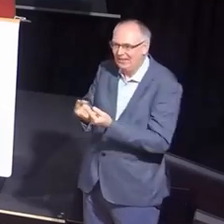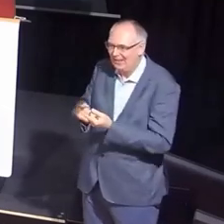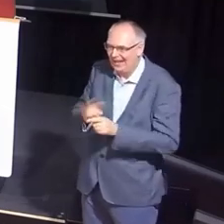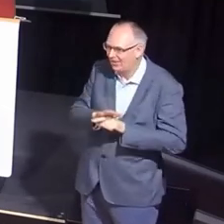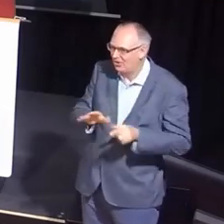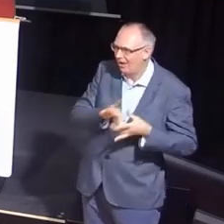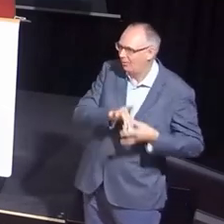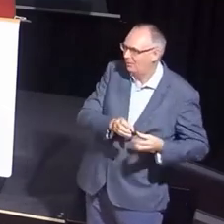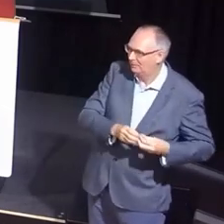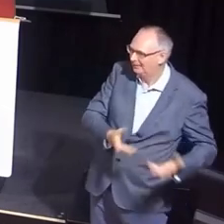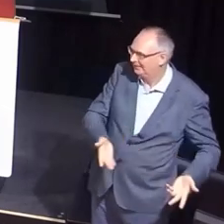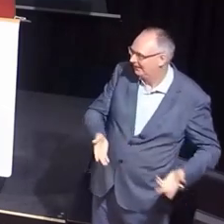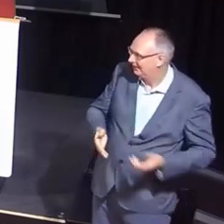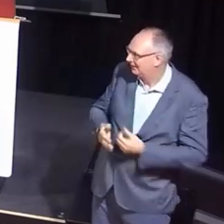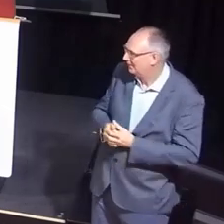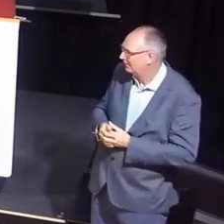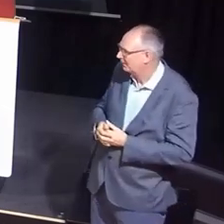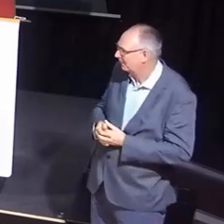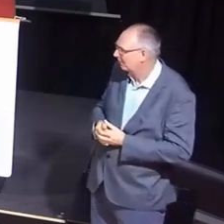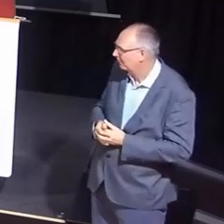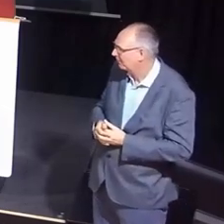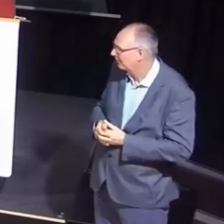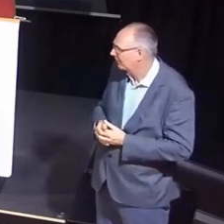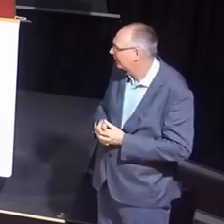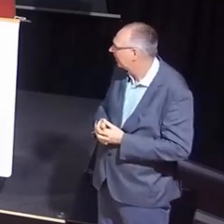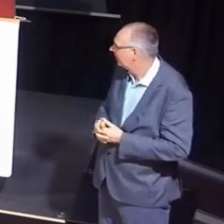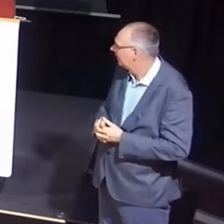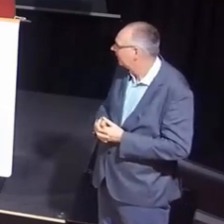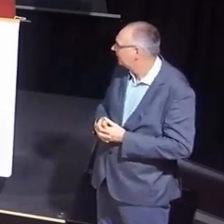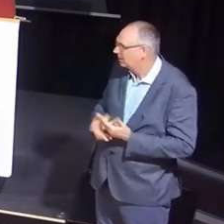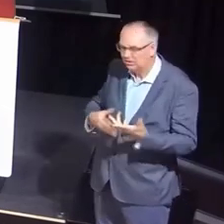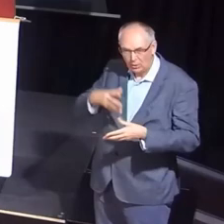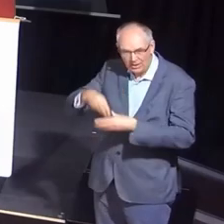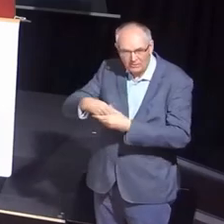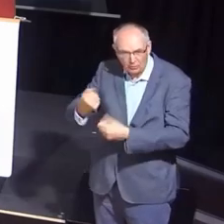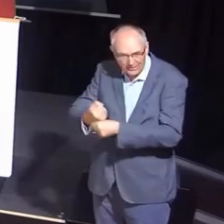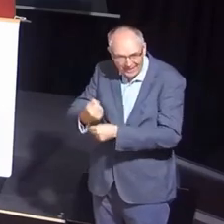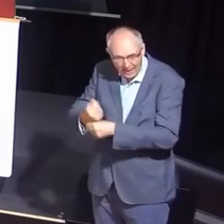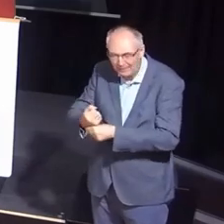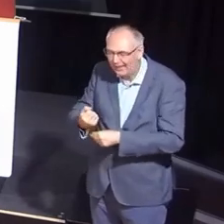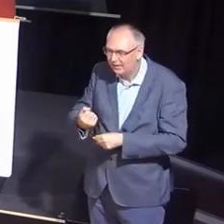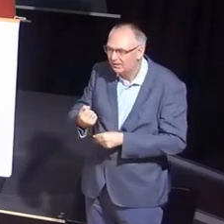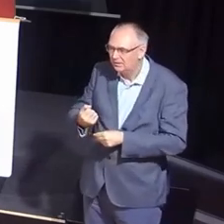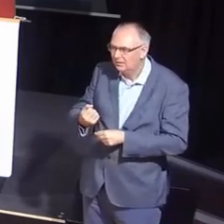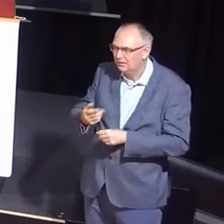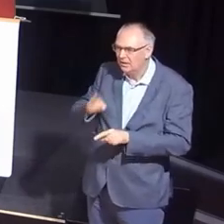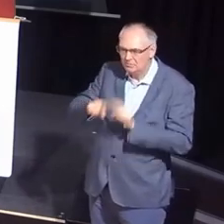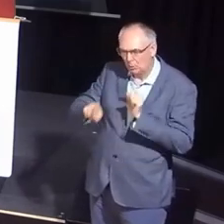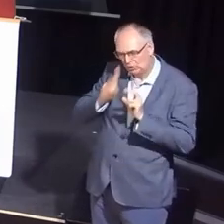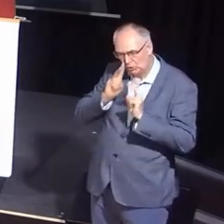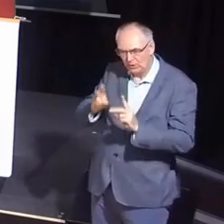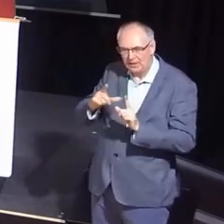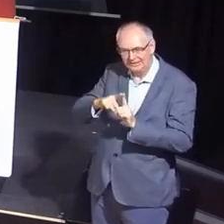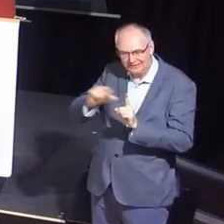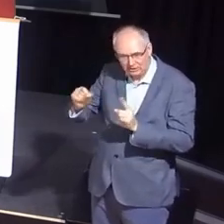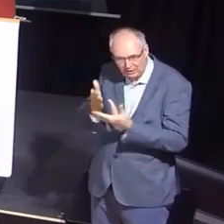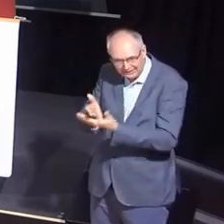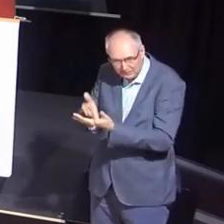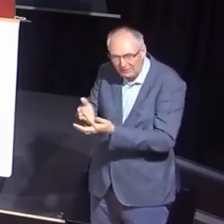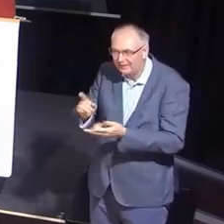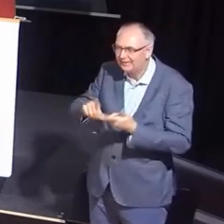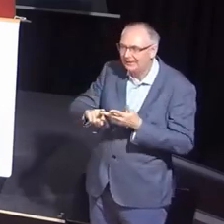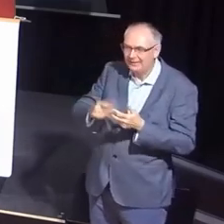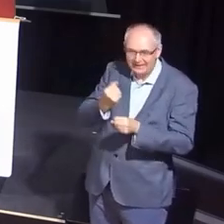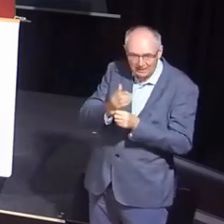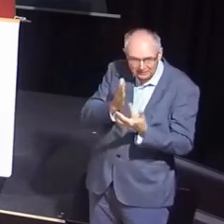Let's go. Yeah, there we go. So I do some gaming stuff. I mostly do web accessibility, digital accessibility, and I